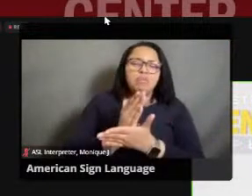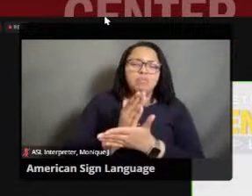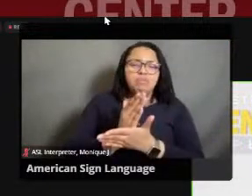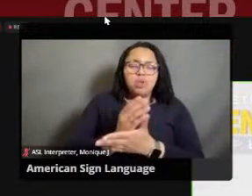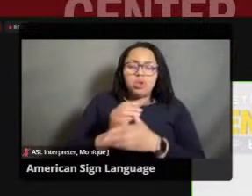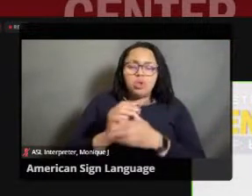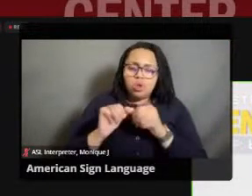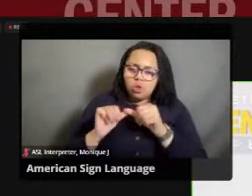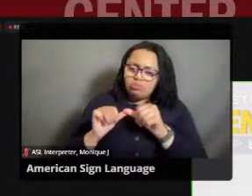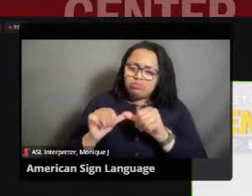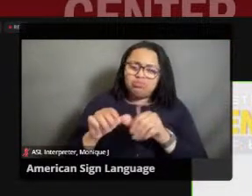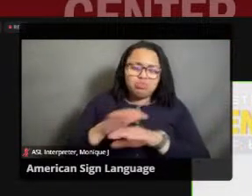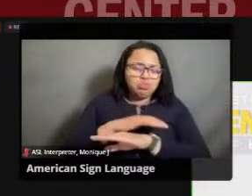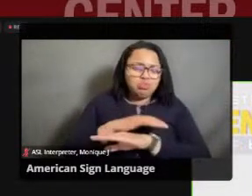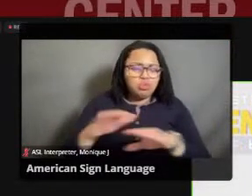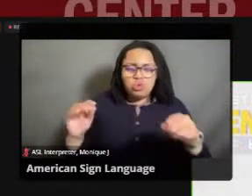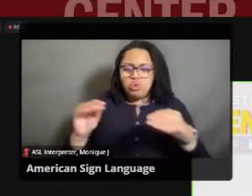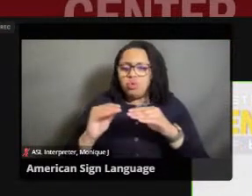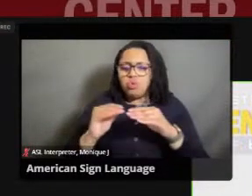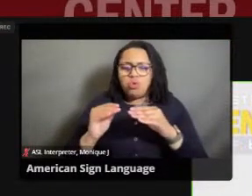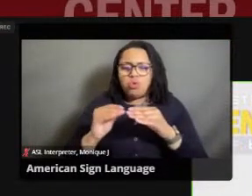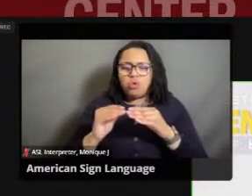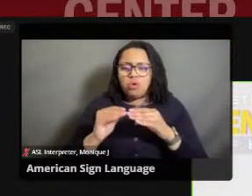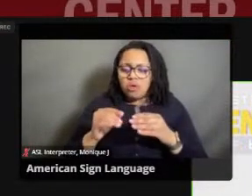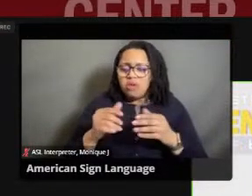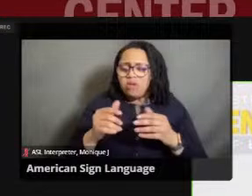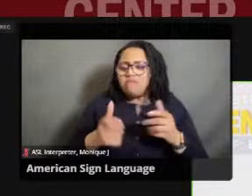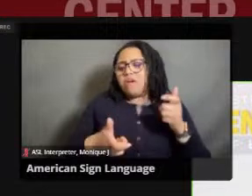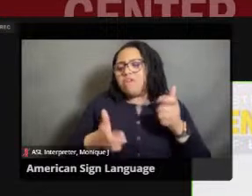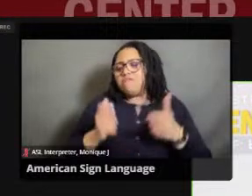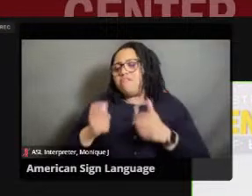Cease fire, cease